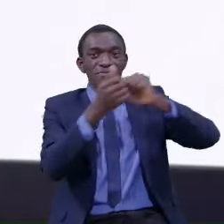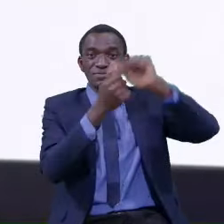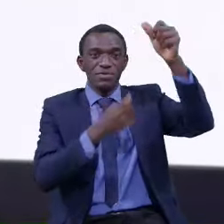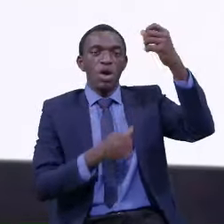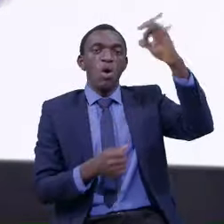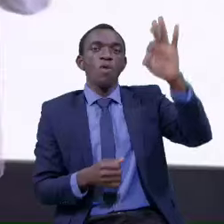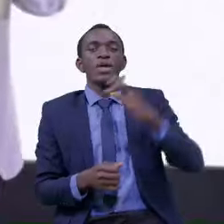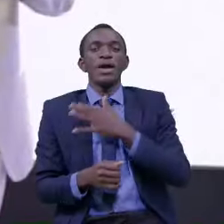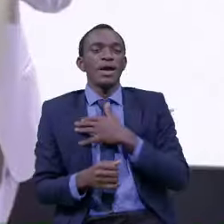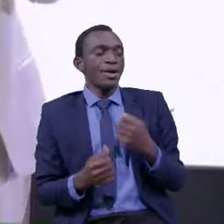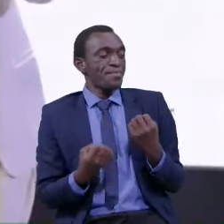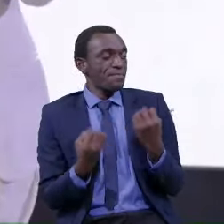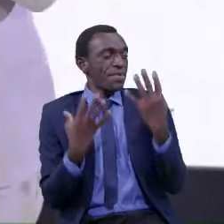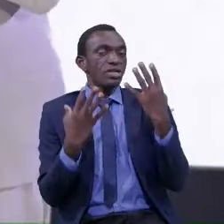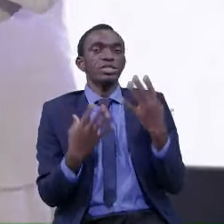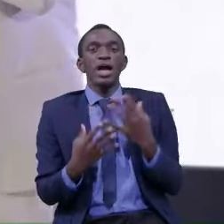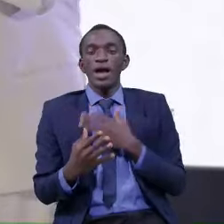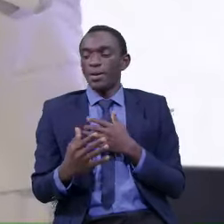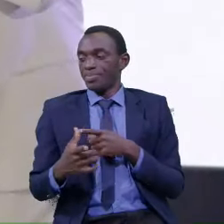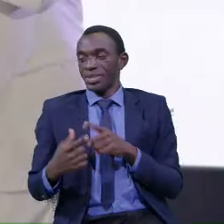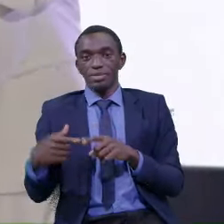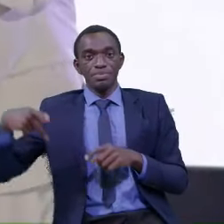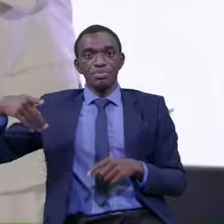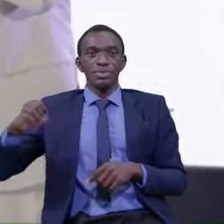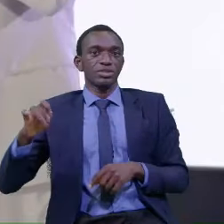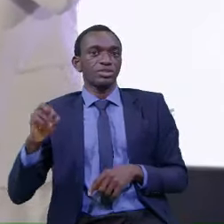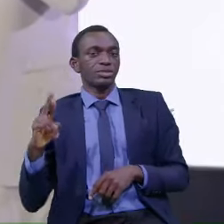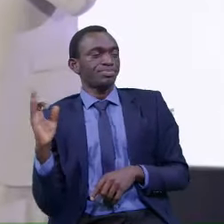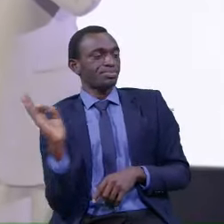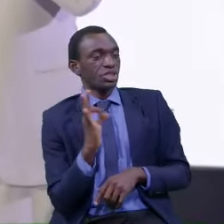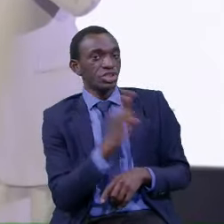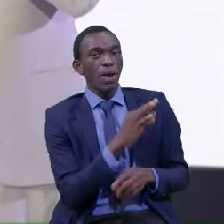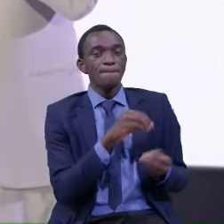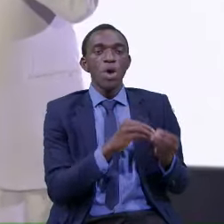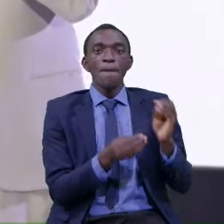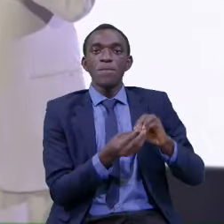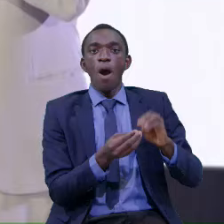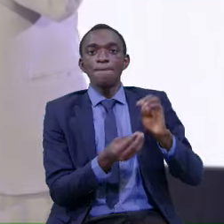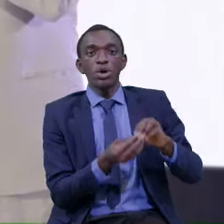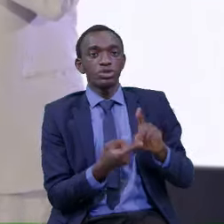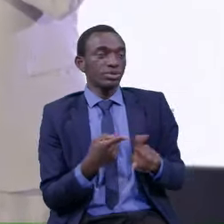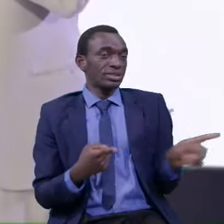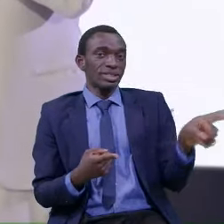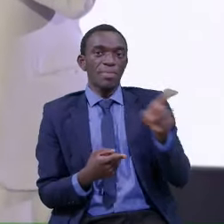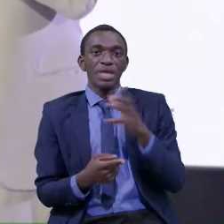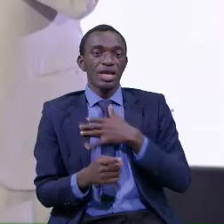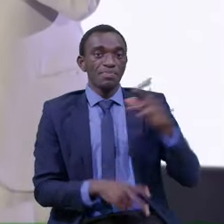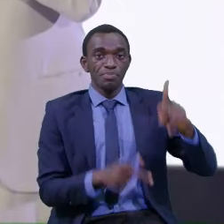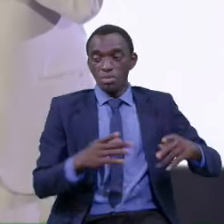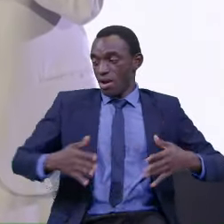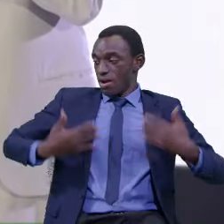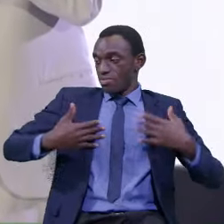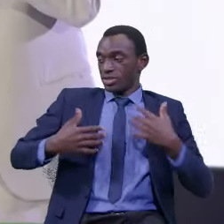with many other words did he testify unto them, and they that gladly received the word,